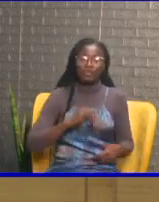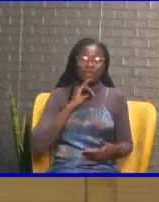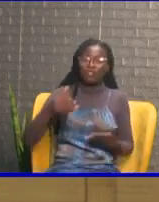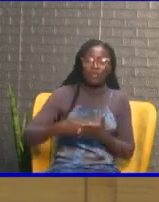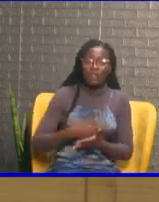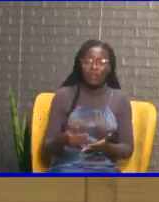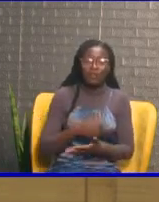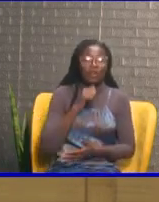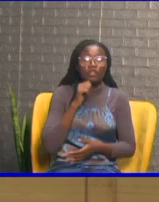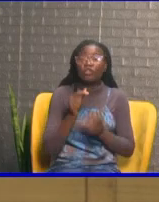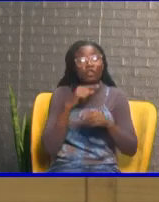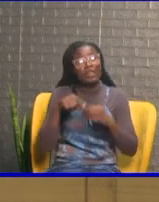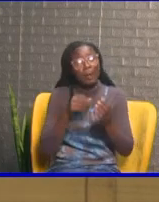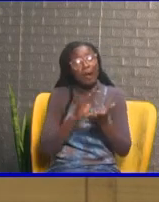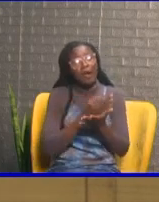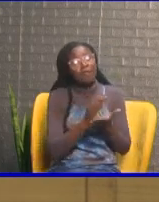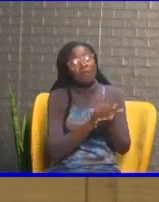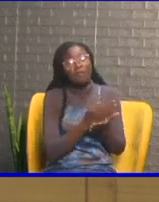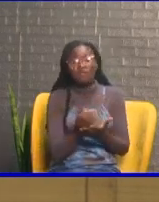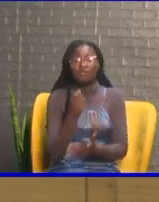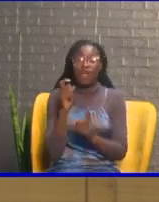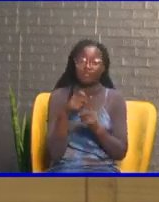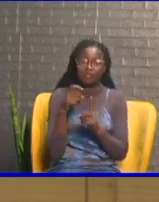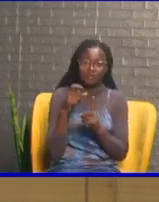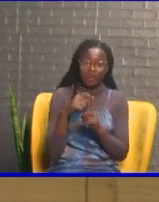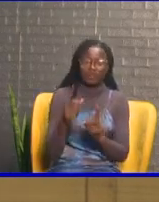talking about fried rice. Do you get what I'm saying here?